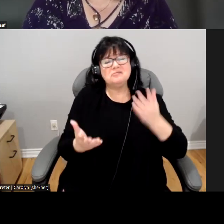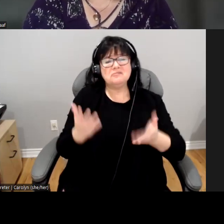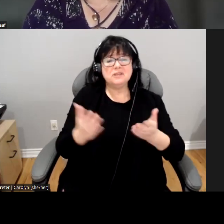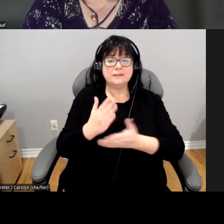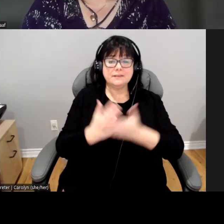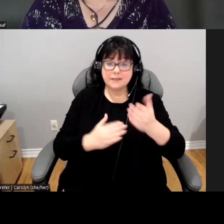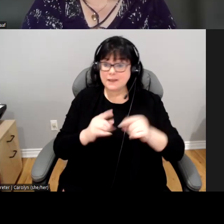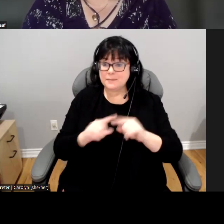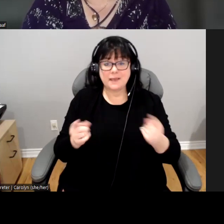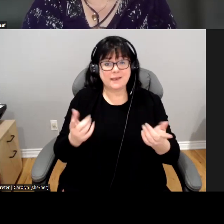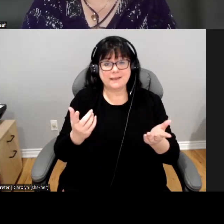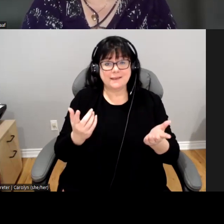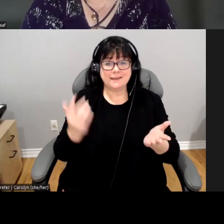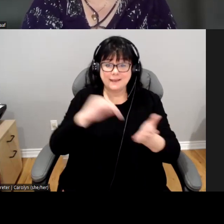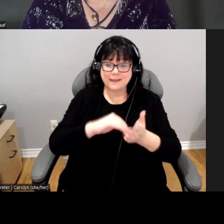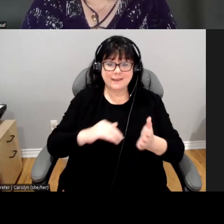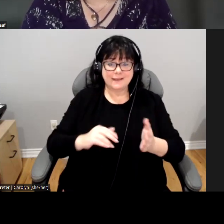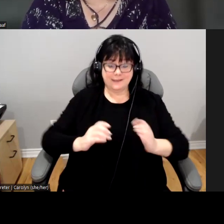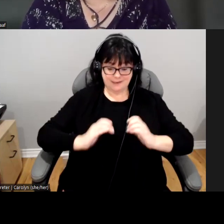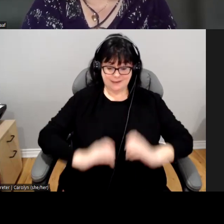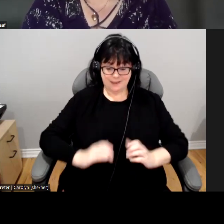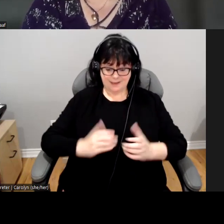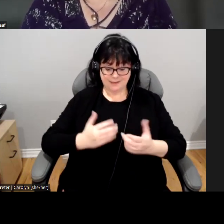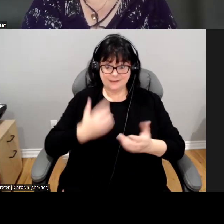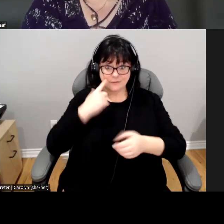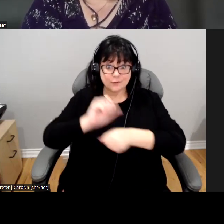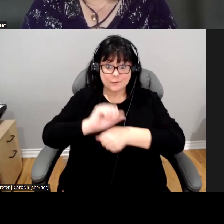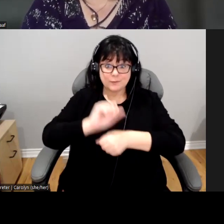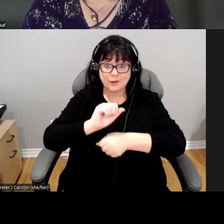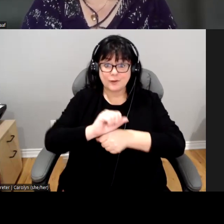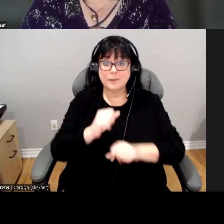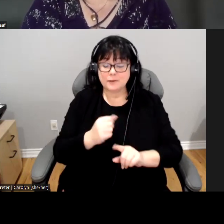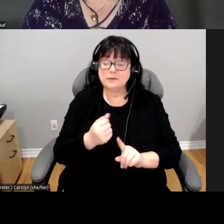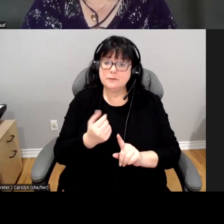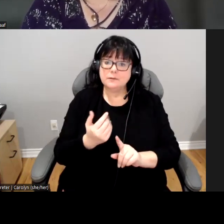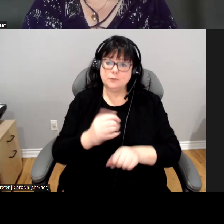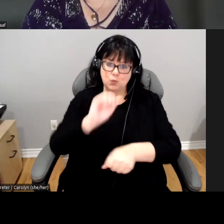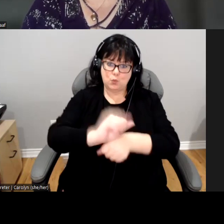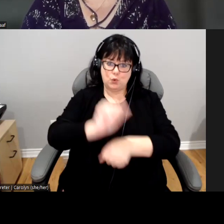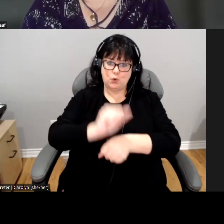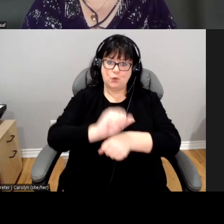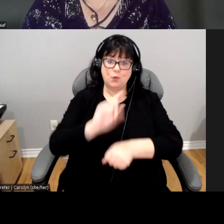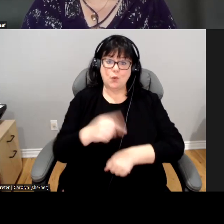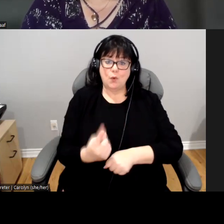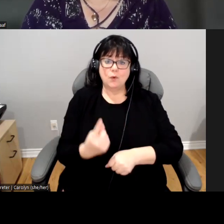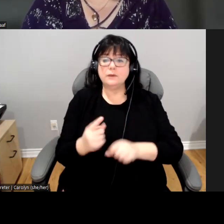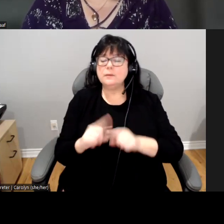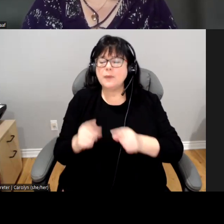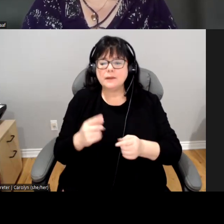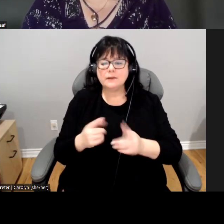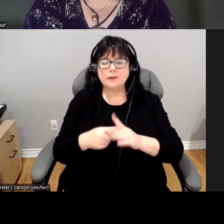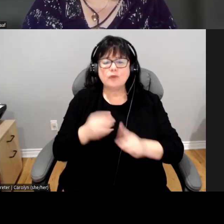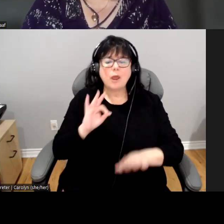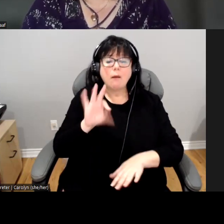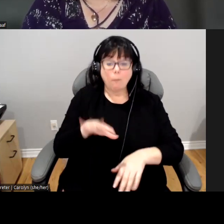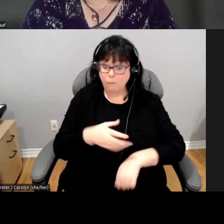laser focused on going to work, as soon as we mention even the word of, upgrading or skills building or